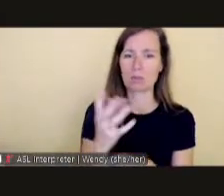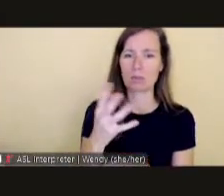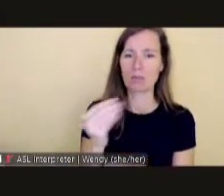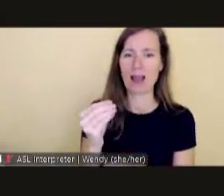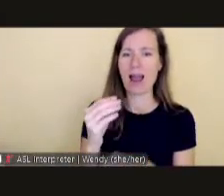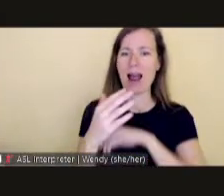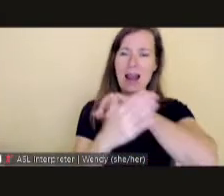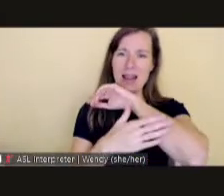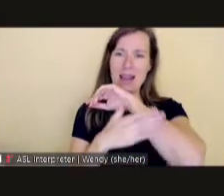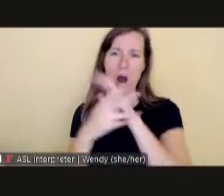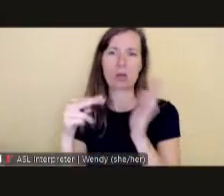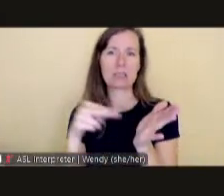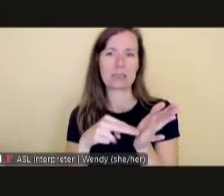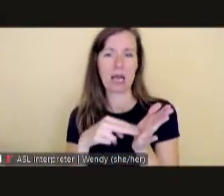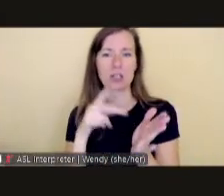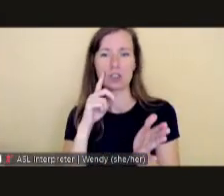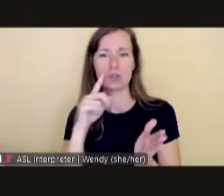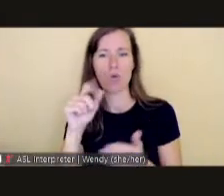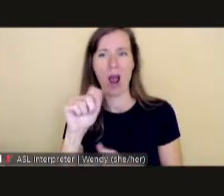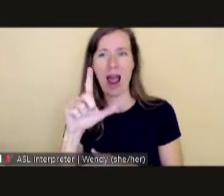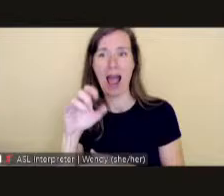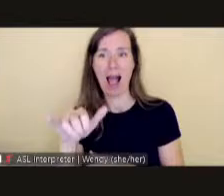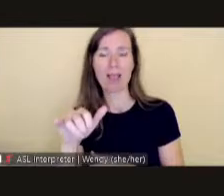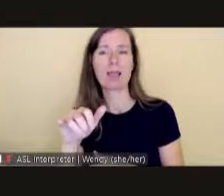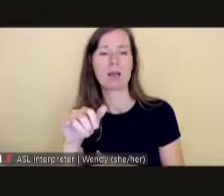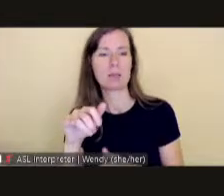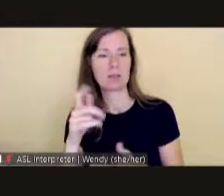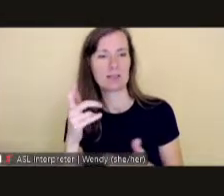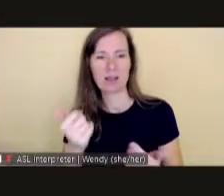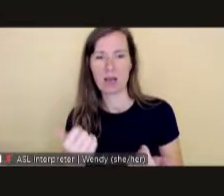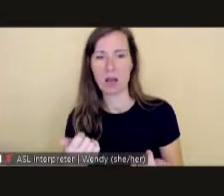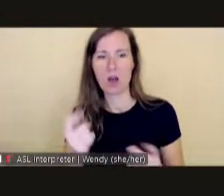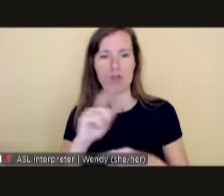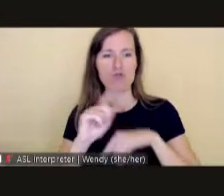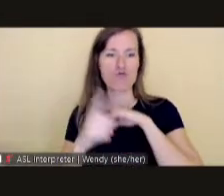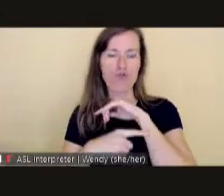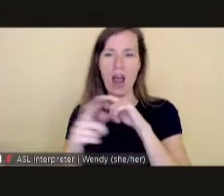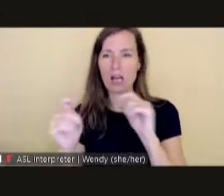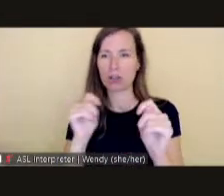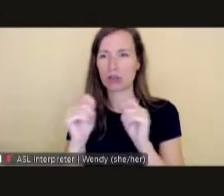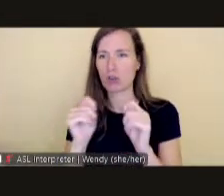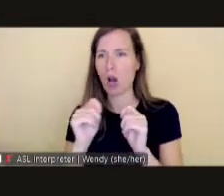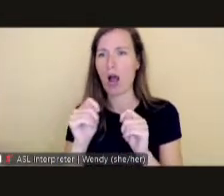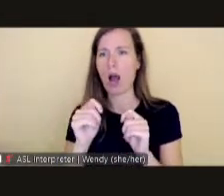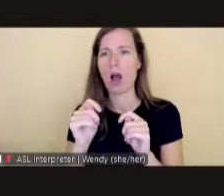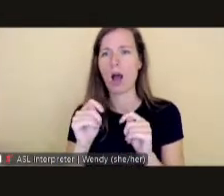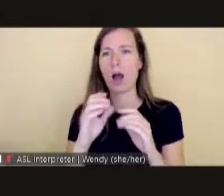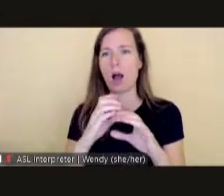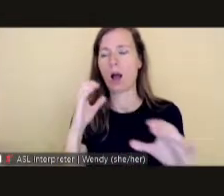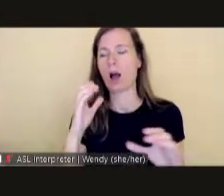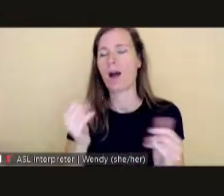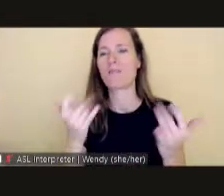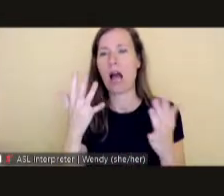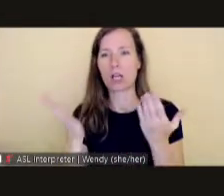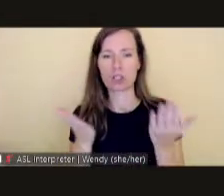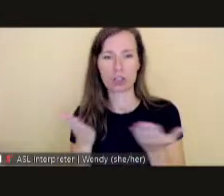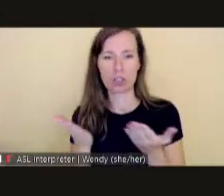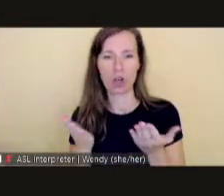fire service, large truck movements. Thank you. And we're compliant with that.